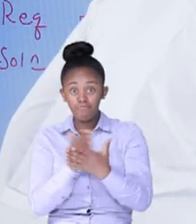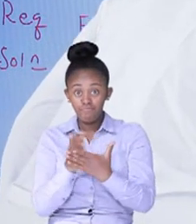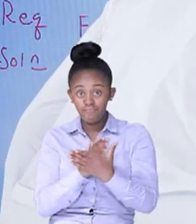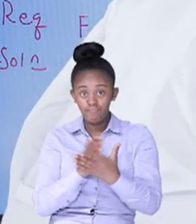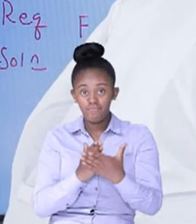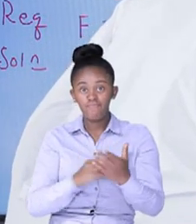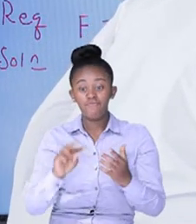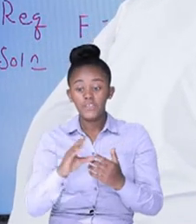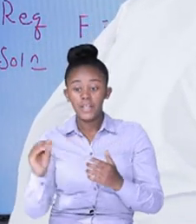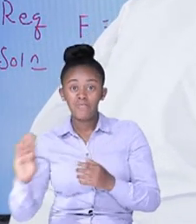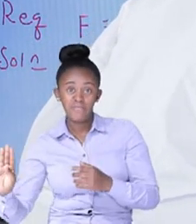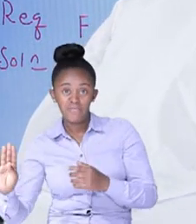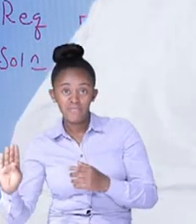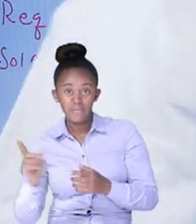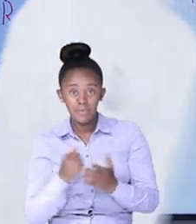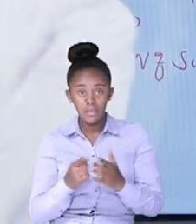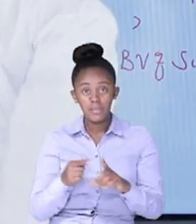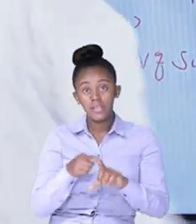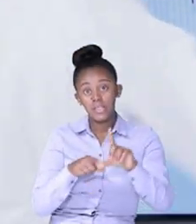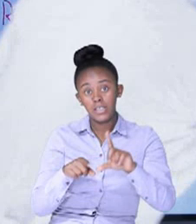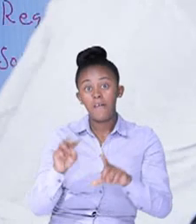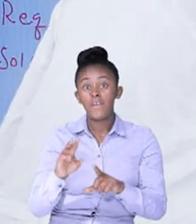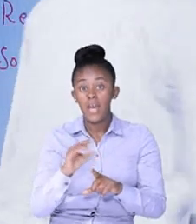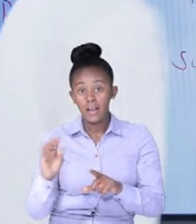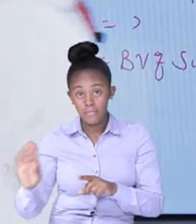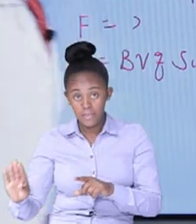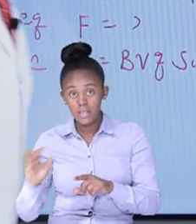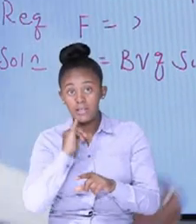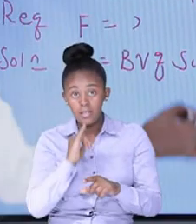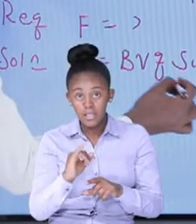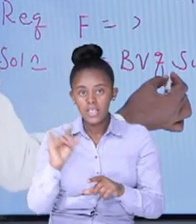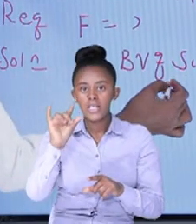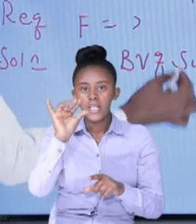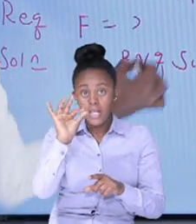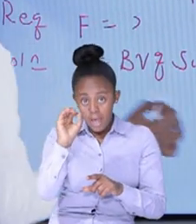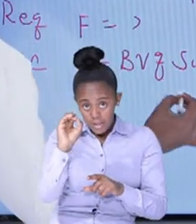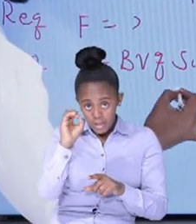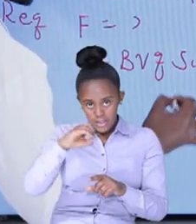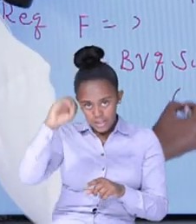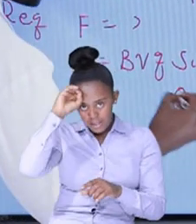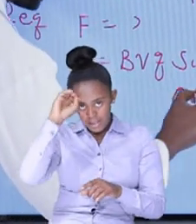is the speed, the velocity V is 90 degrees. So theta is 90.